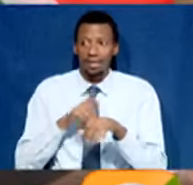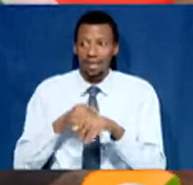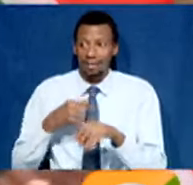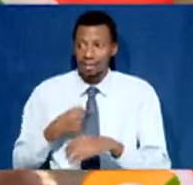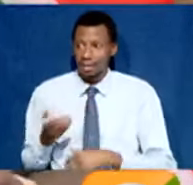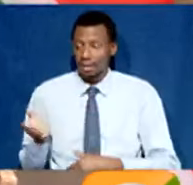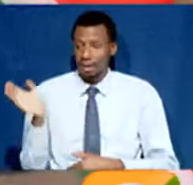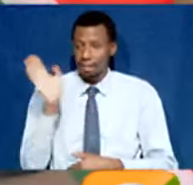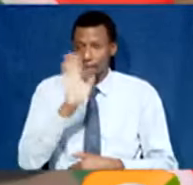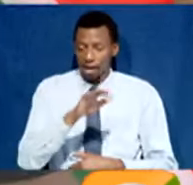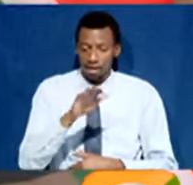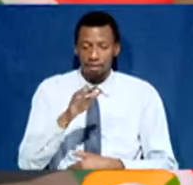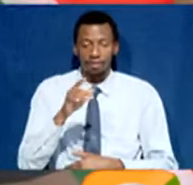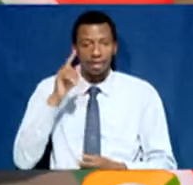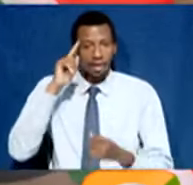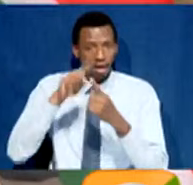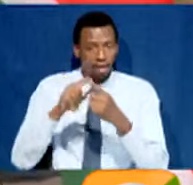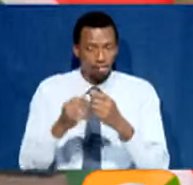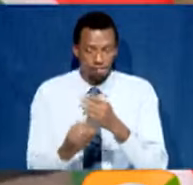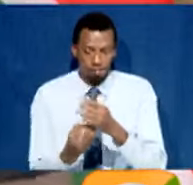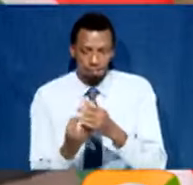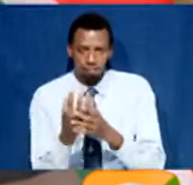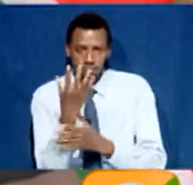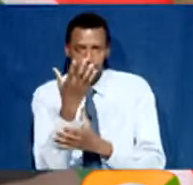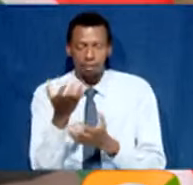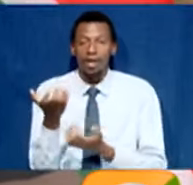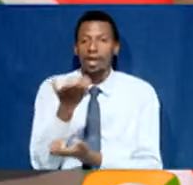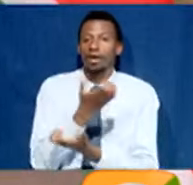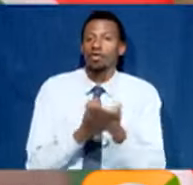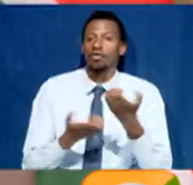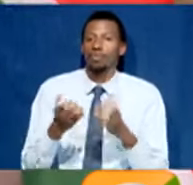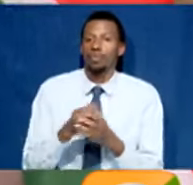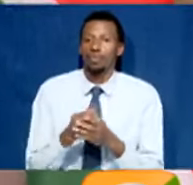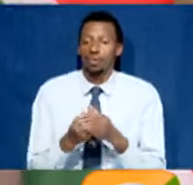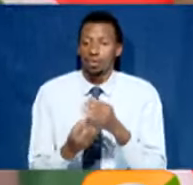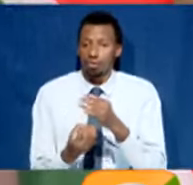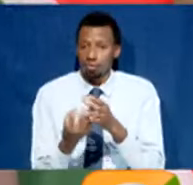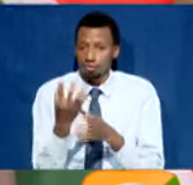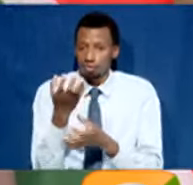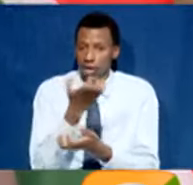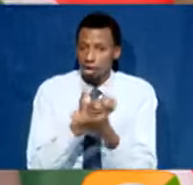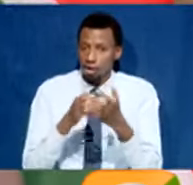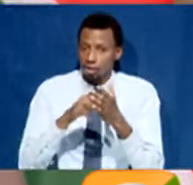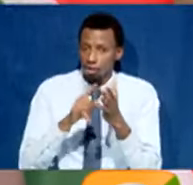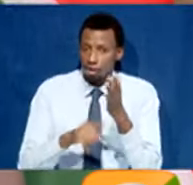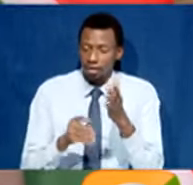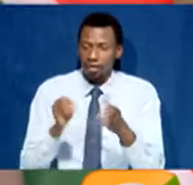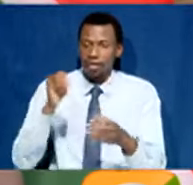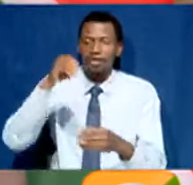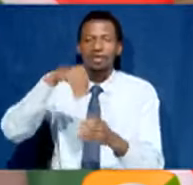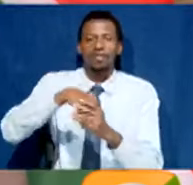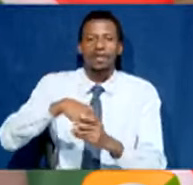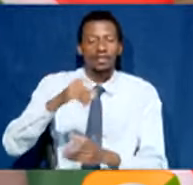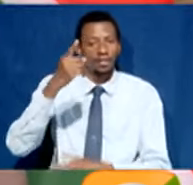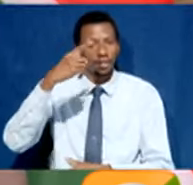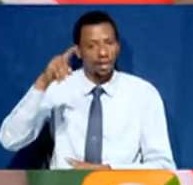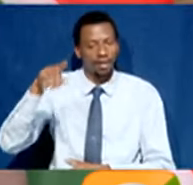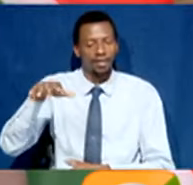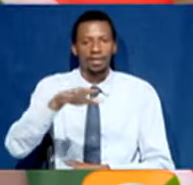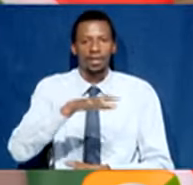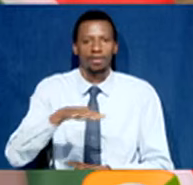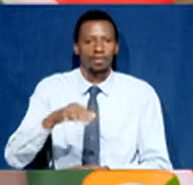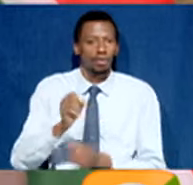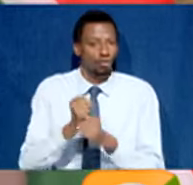on growing the economy. And growing the economy is investing in the right place, making sure that our